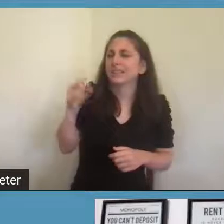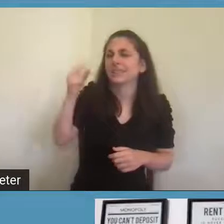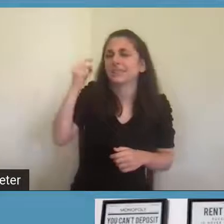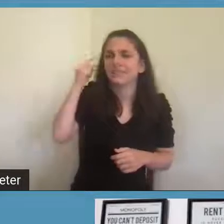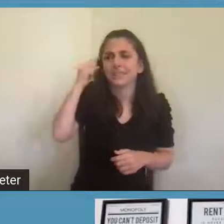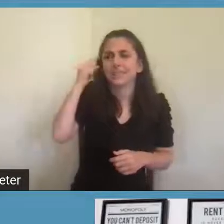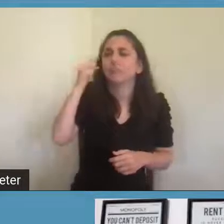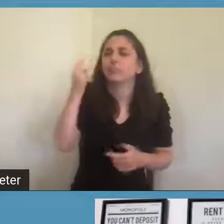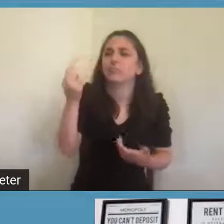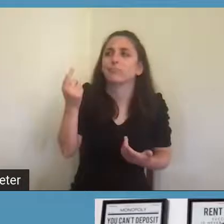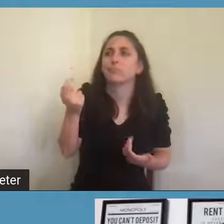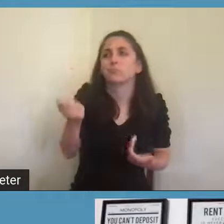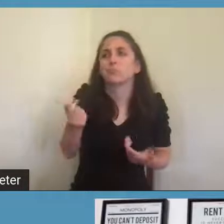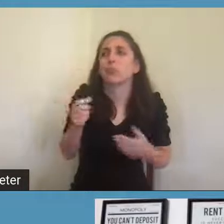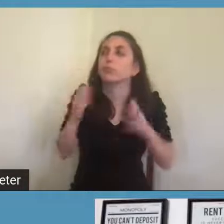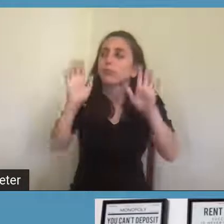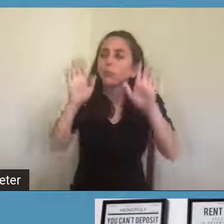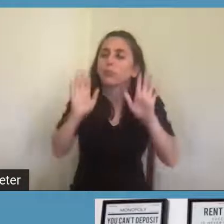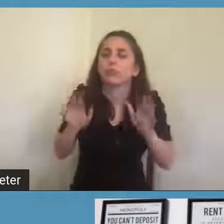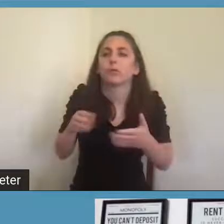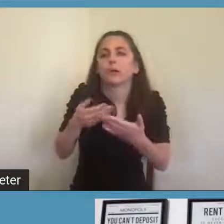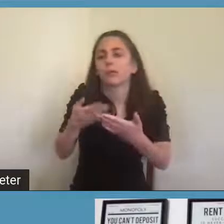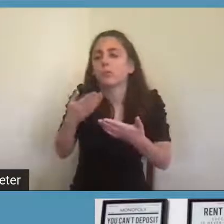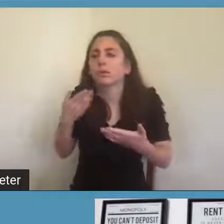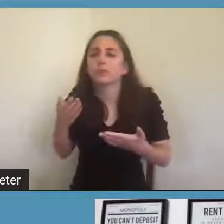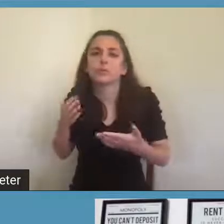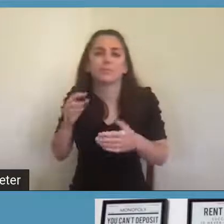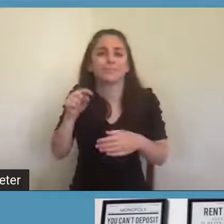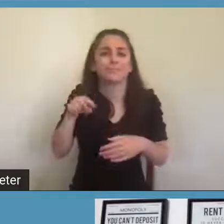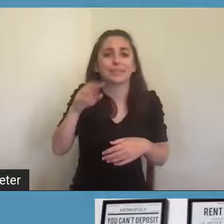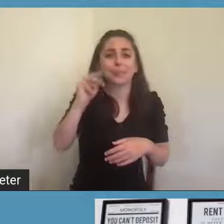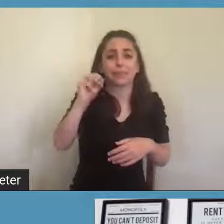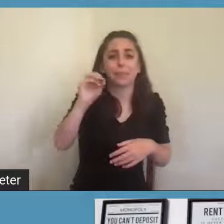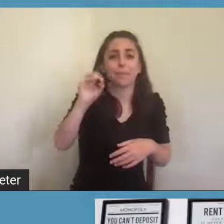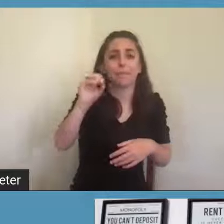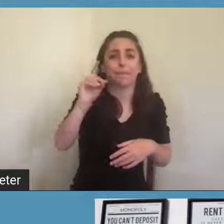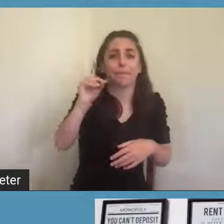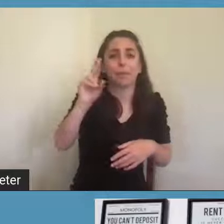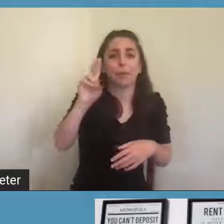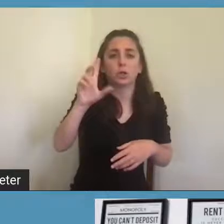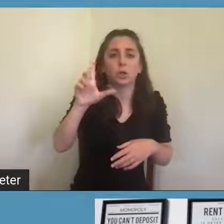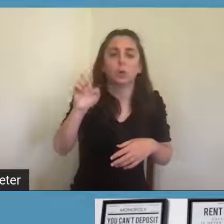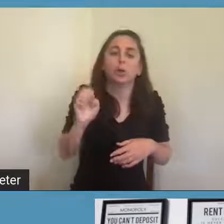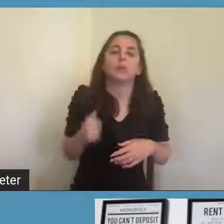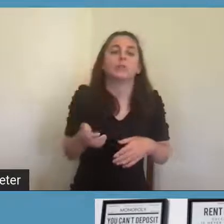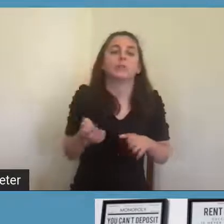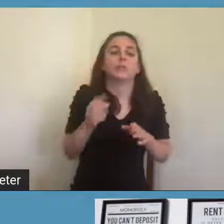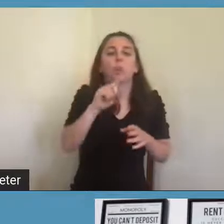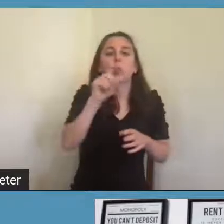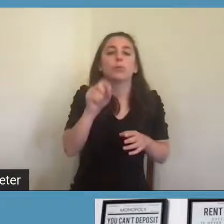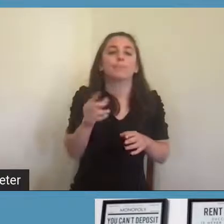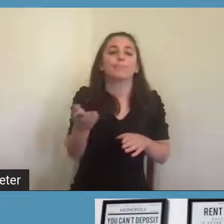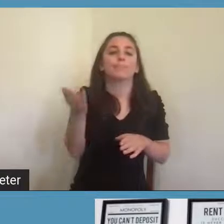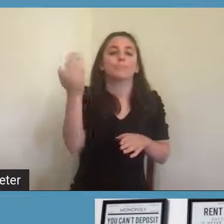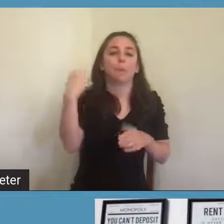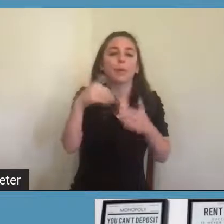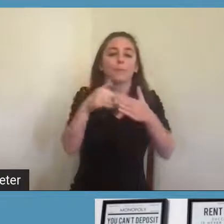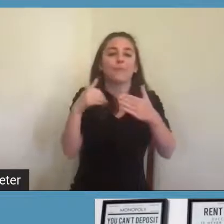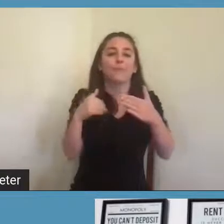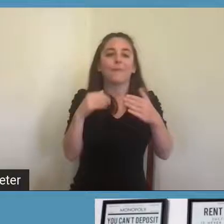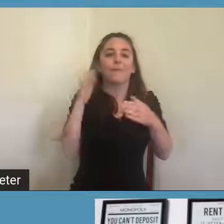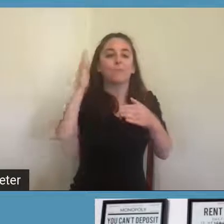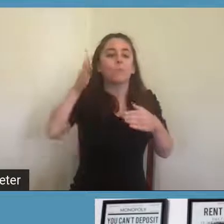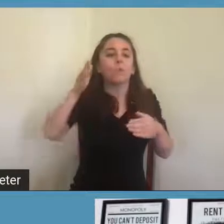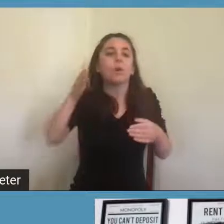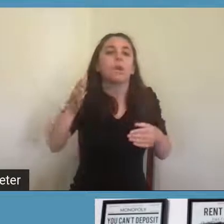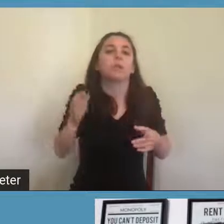well. So this was one that actually came in before the session, but what are the key differences in video